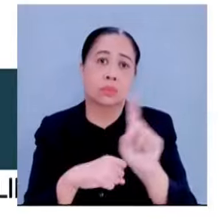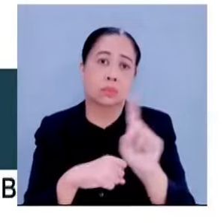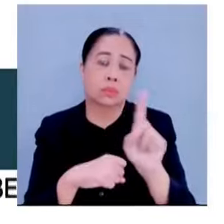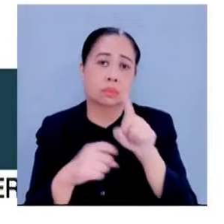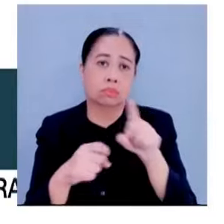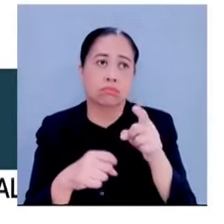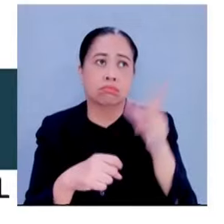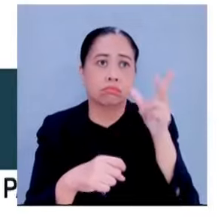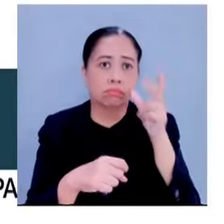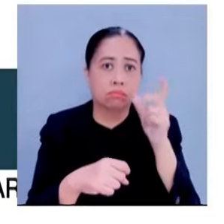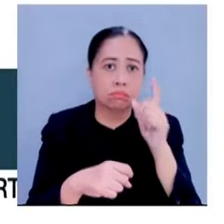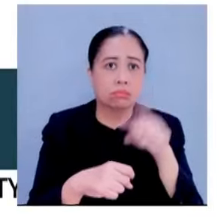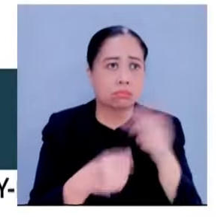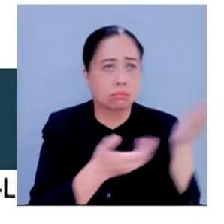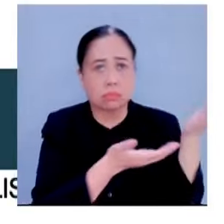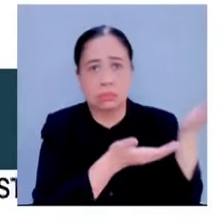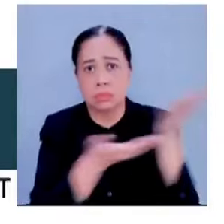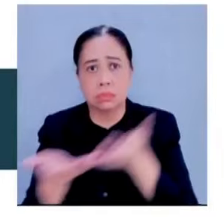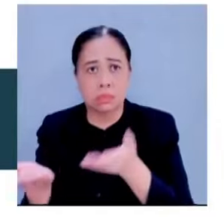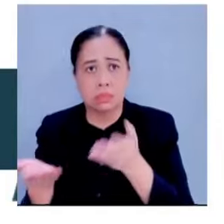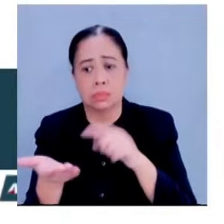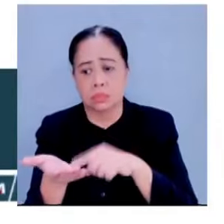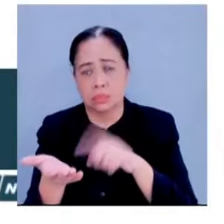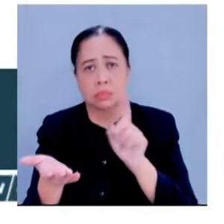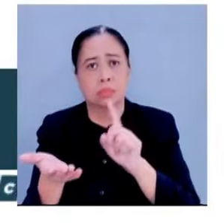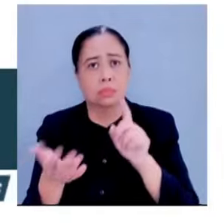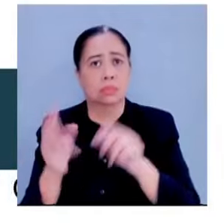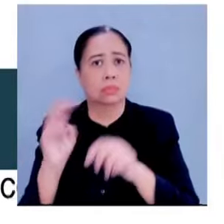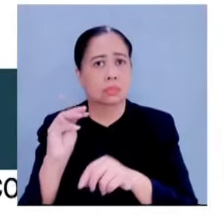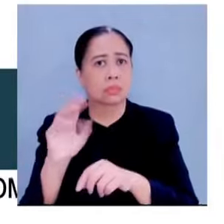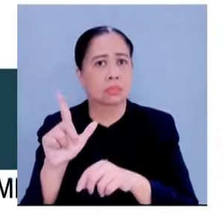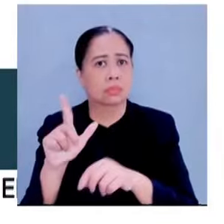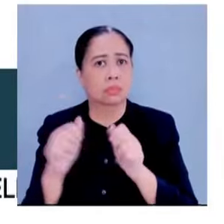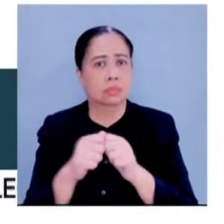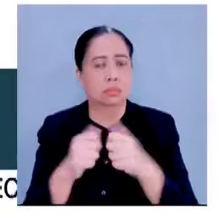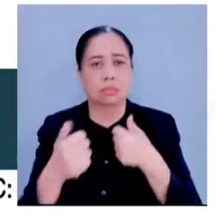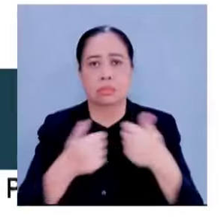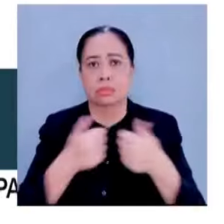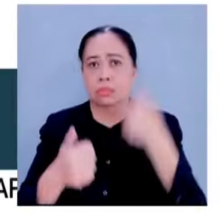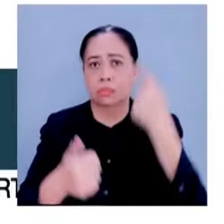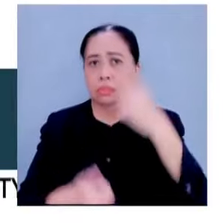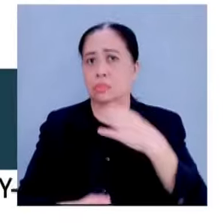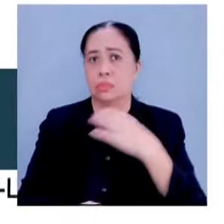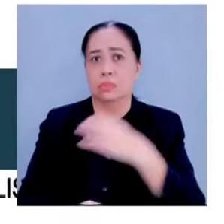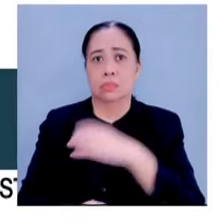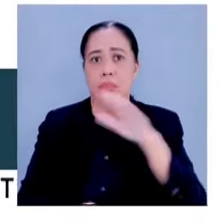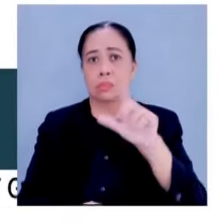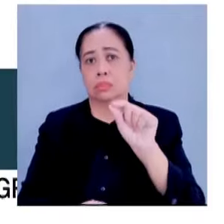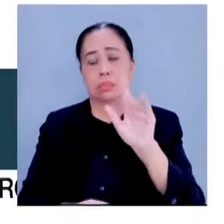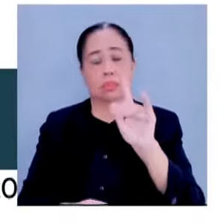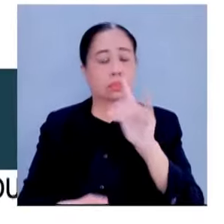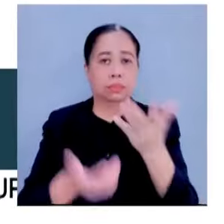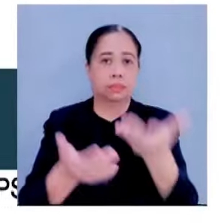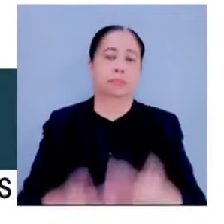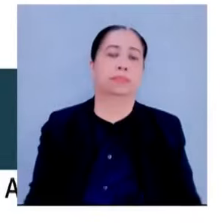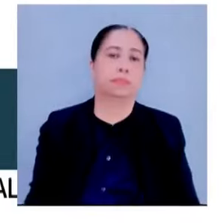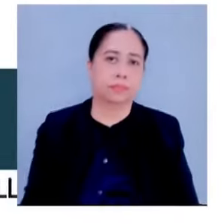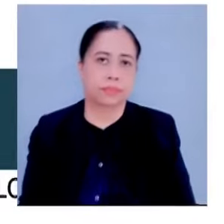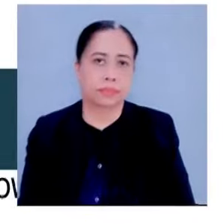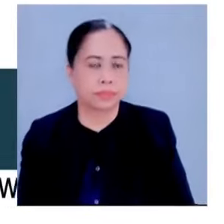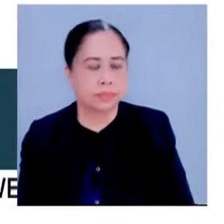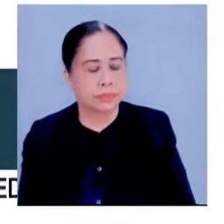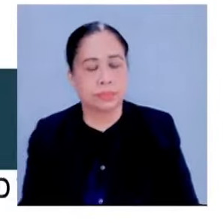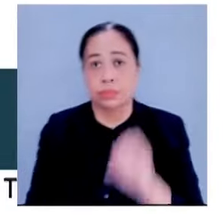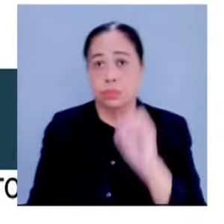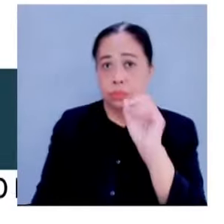heard and what are you bringing into ML as you gun for a congressional seat come 2025, Attorney De Lima? Okay, the